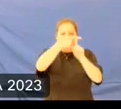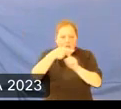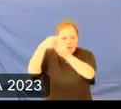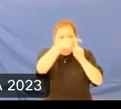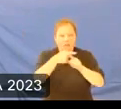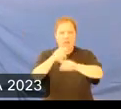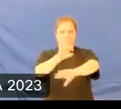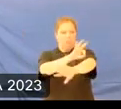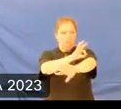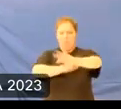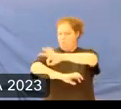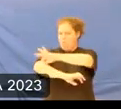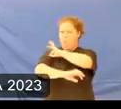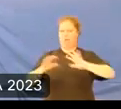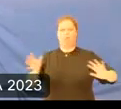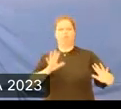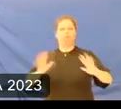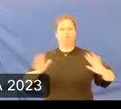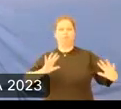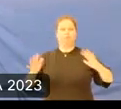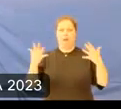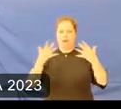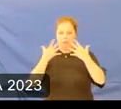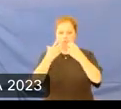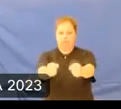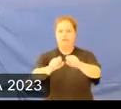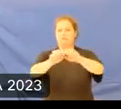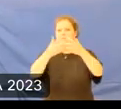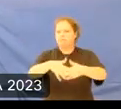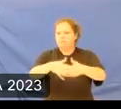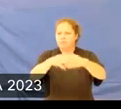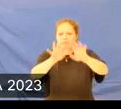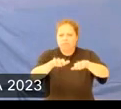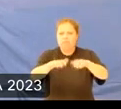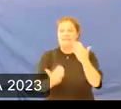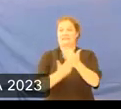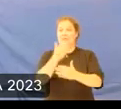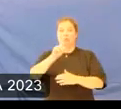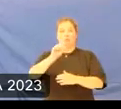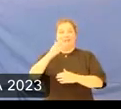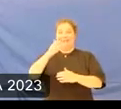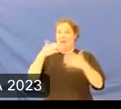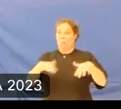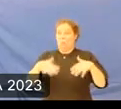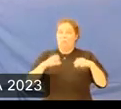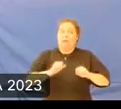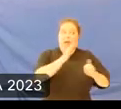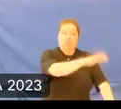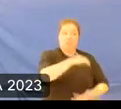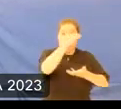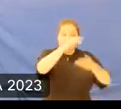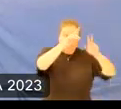is obviously throwing up new data and therefore new problems. And then, of course, we've got